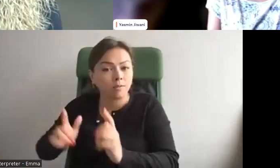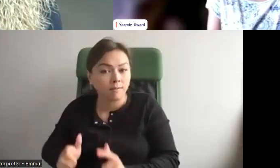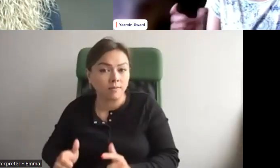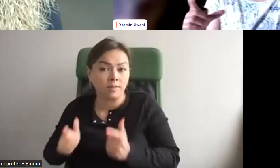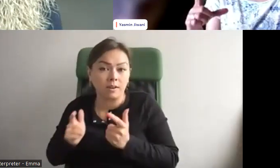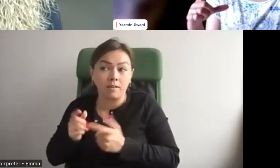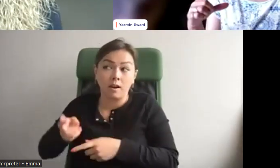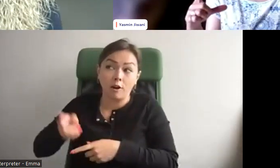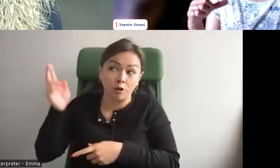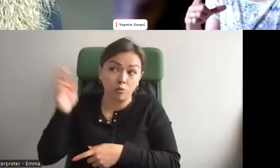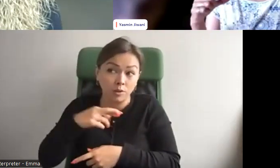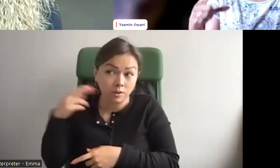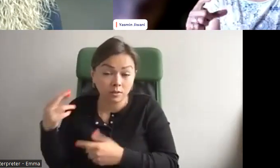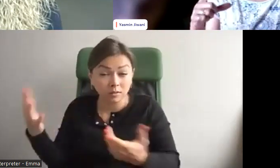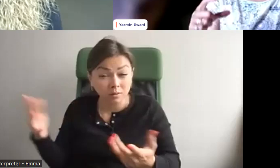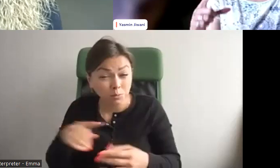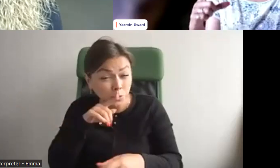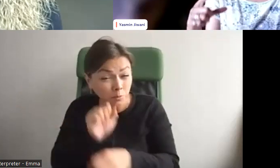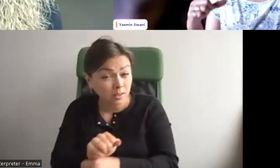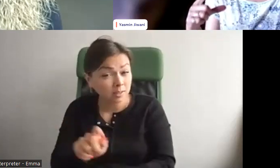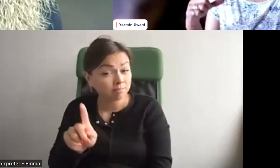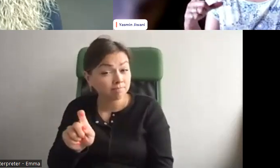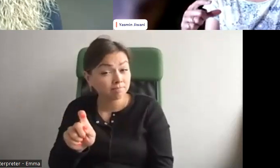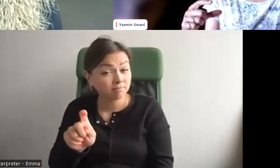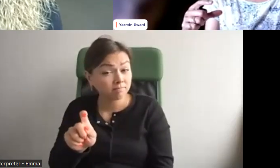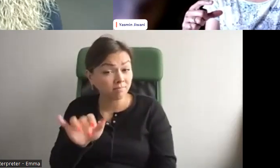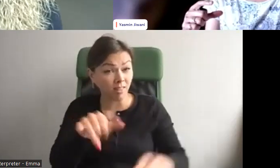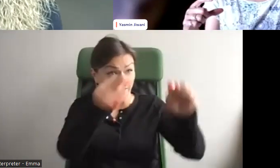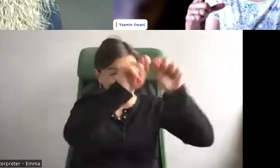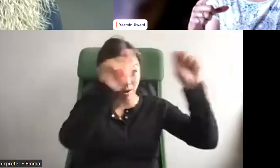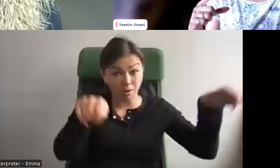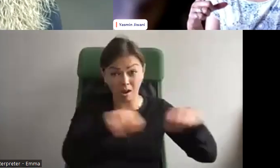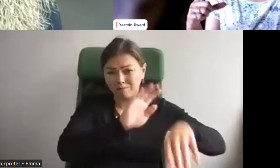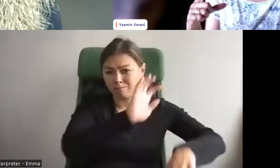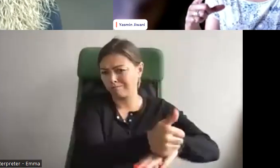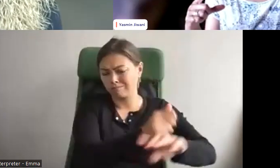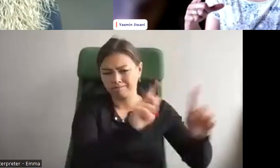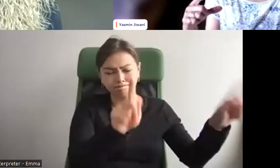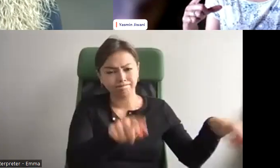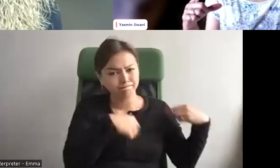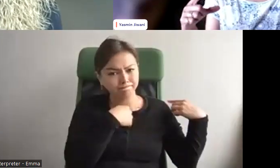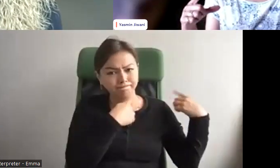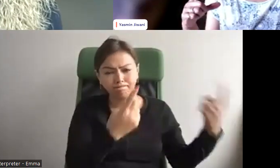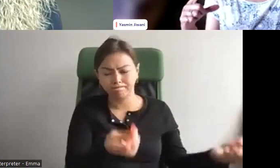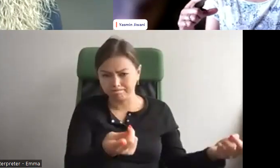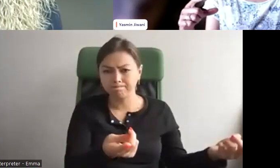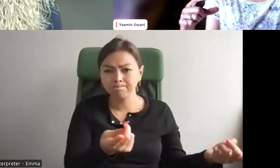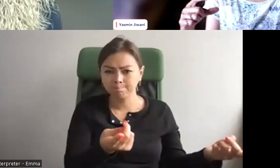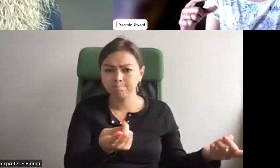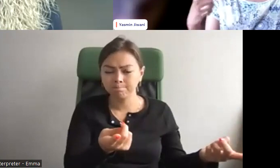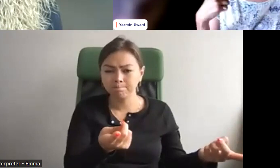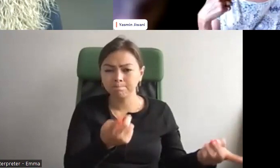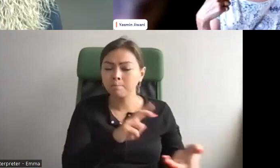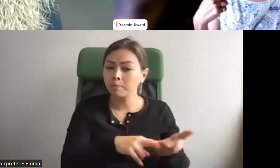there. Those frames have been there for a long time. And so it's really critical in terms of